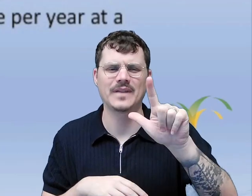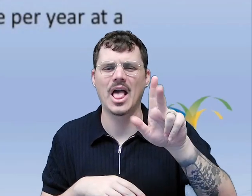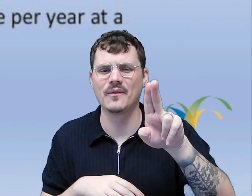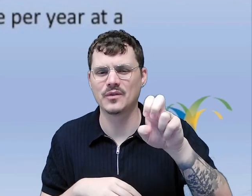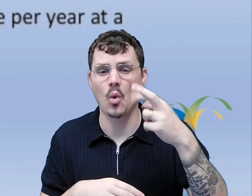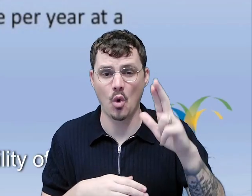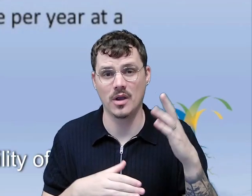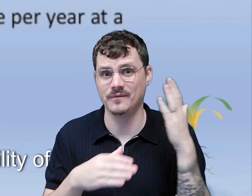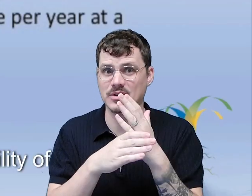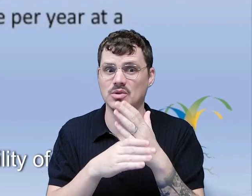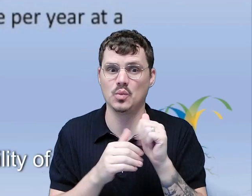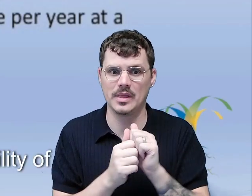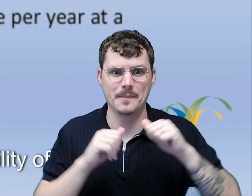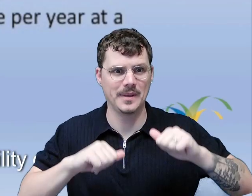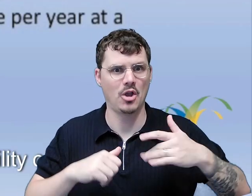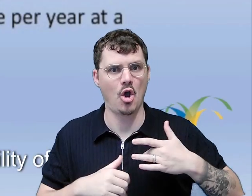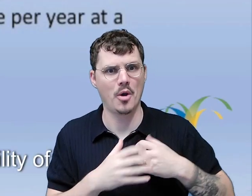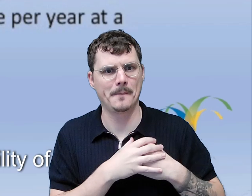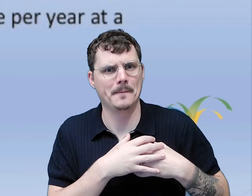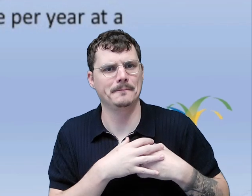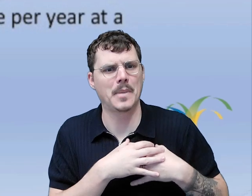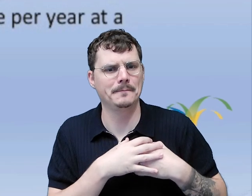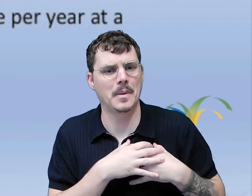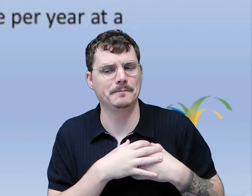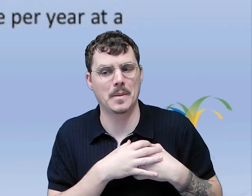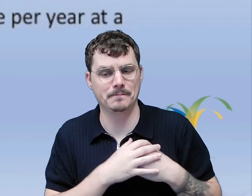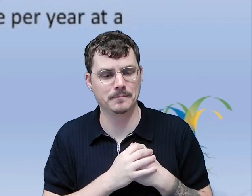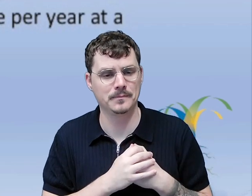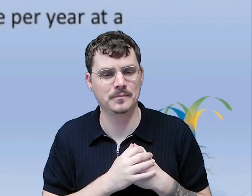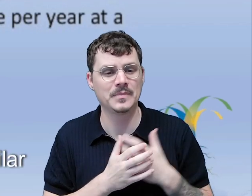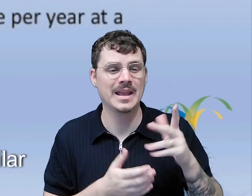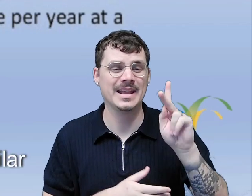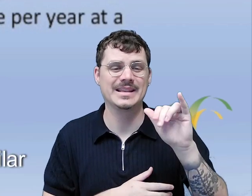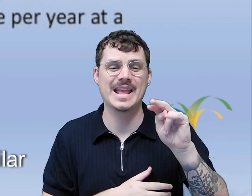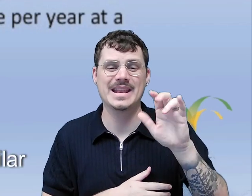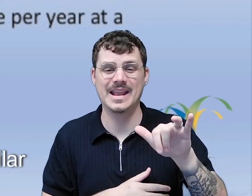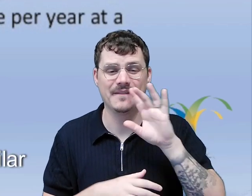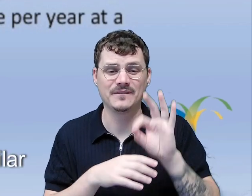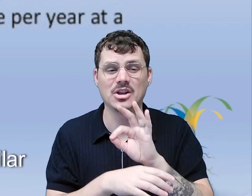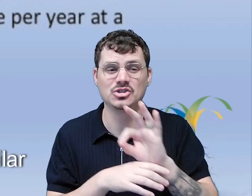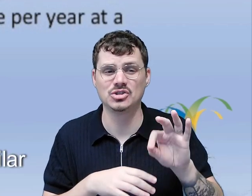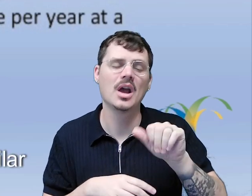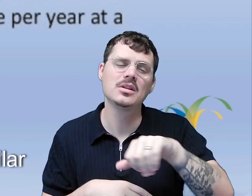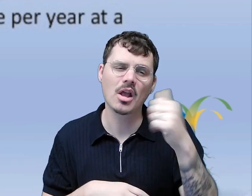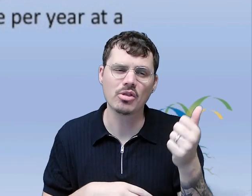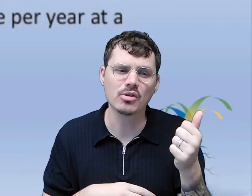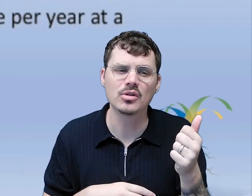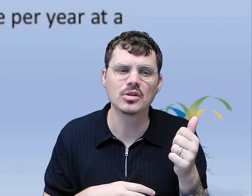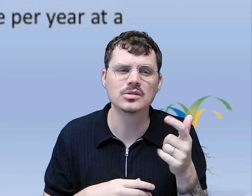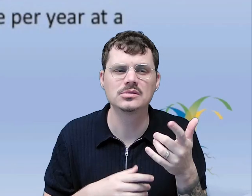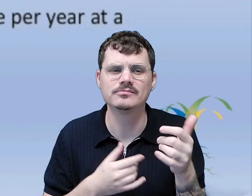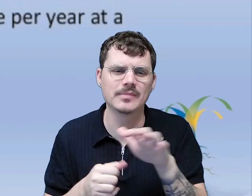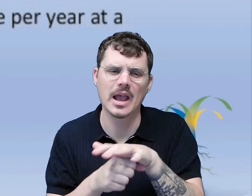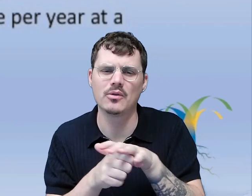obstruct valves or otherwise interfere with the ability of the heart to pump. Kidney function is another similar